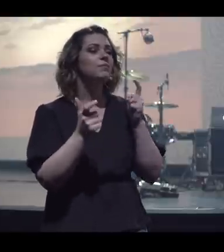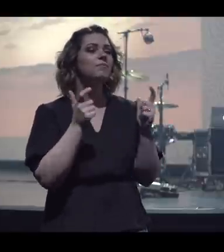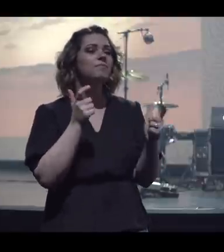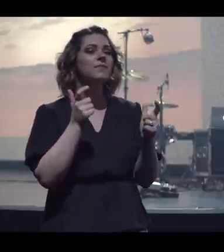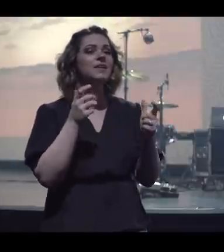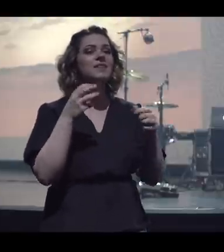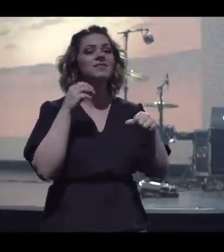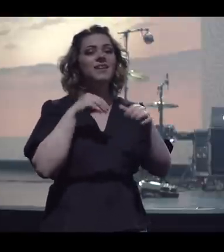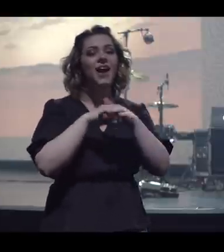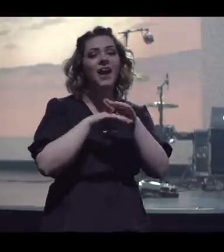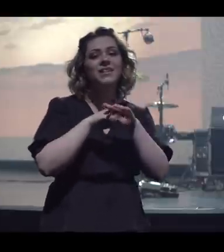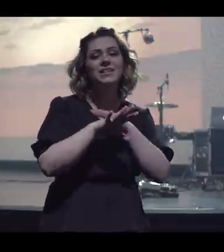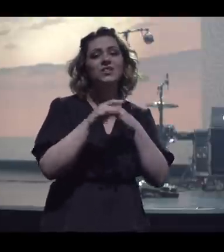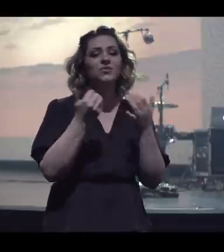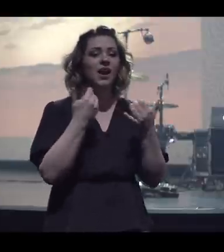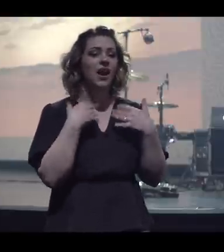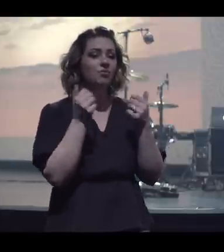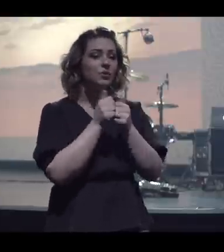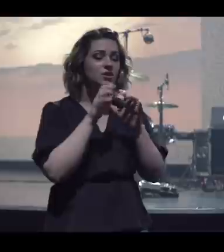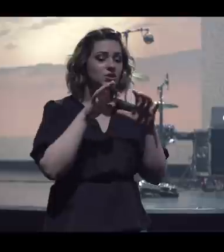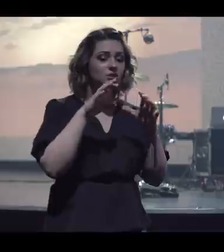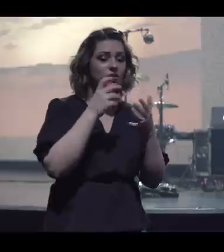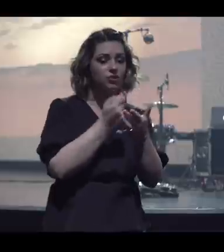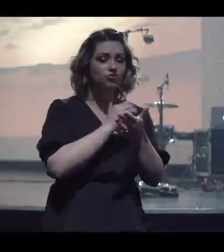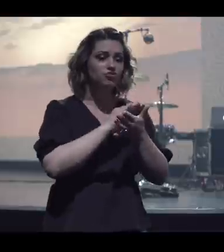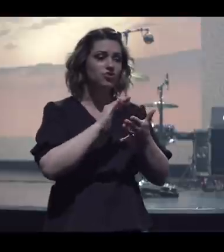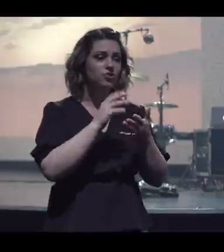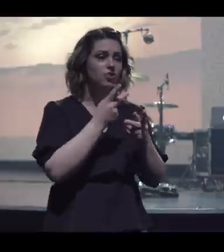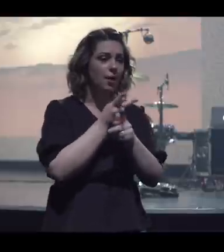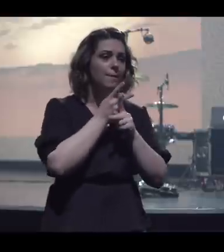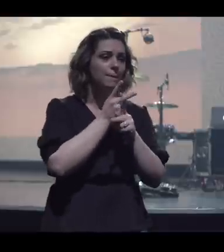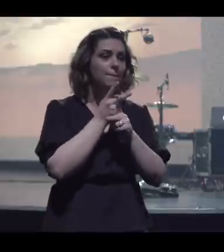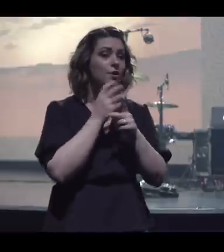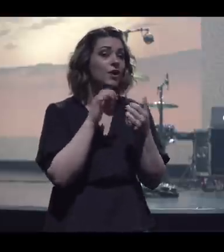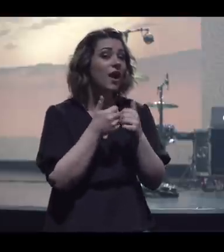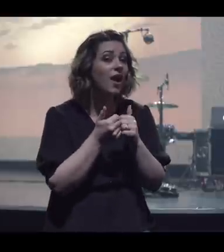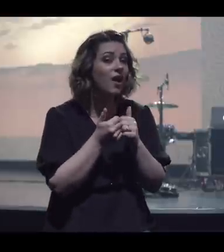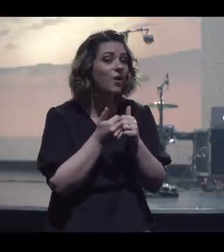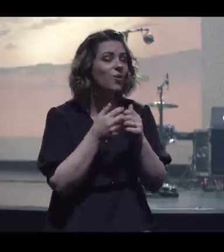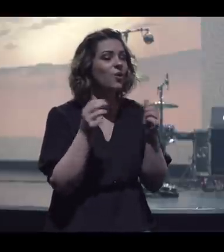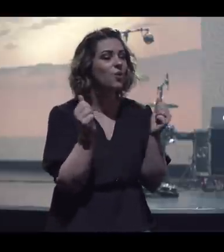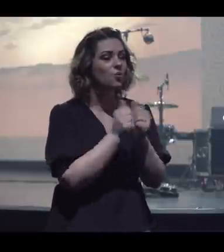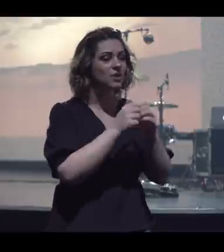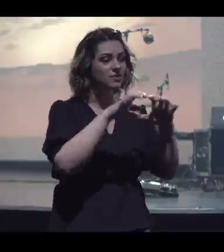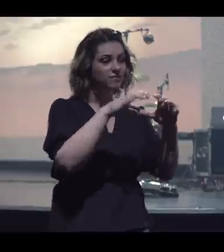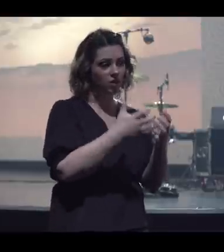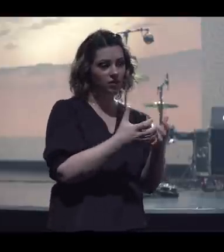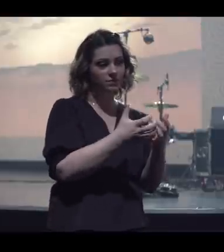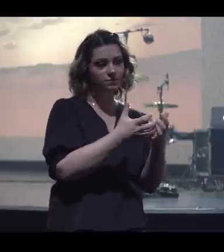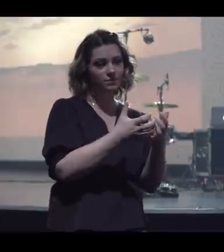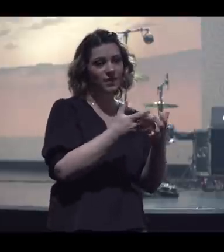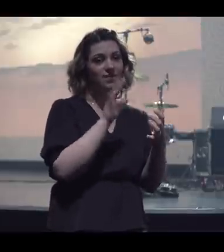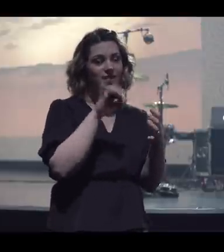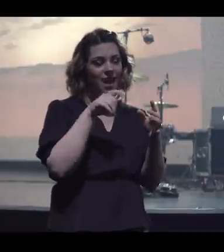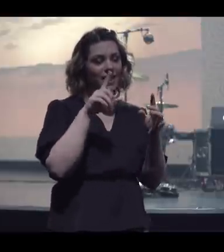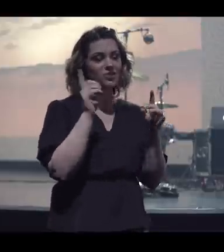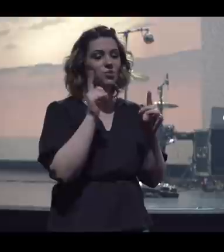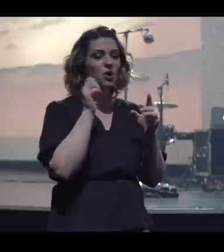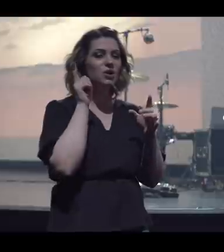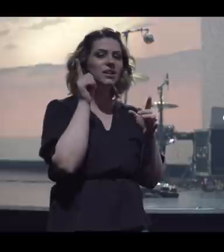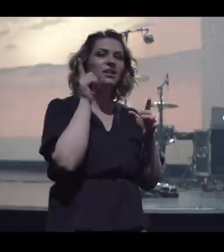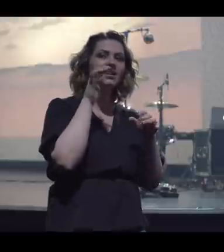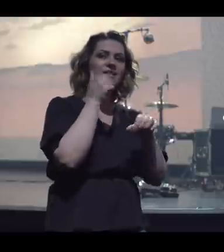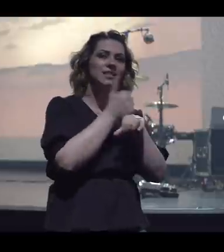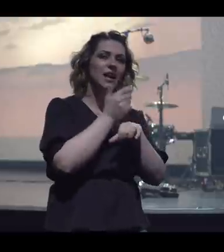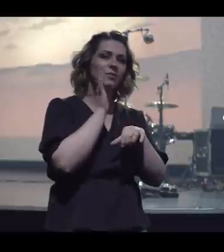the shepherd is in the flock, because that's where he spends the bulk of his time. And when you